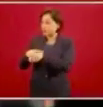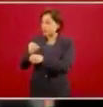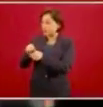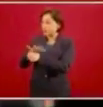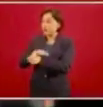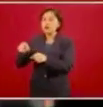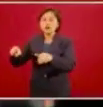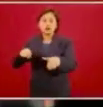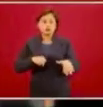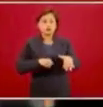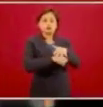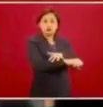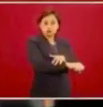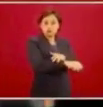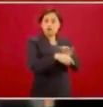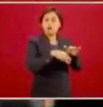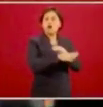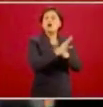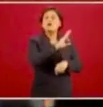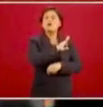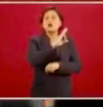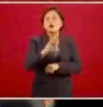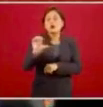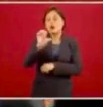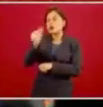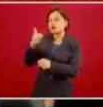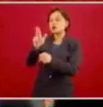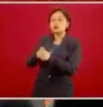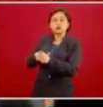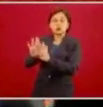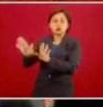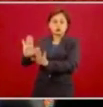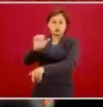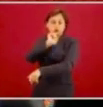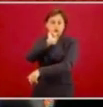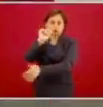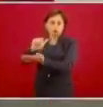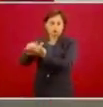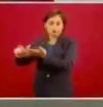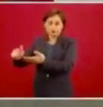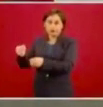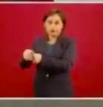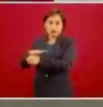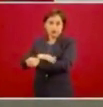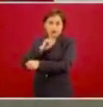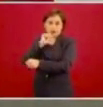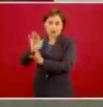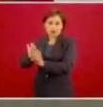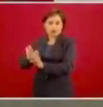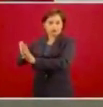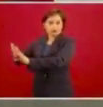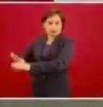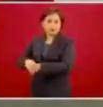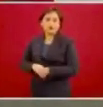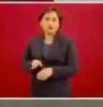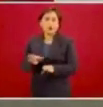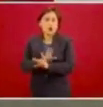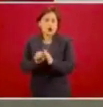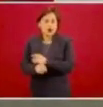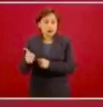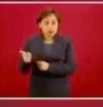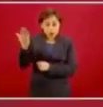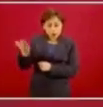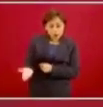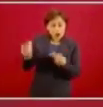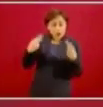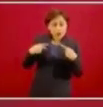difference between COVID hospitals and non-COVID hospitals. So this person, this hypothetical doctor, we